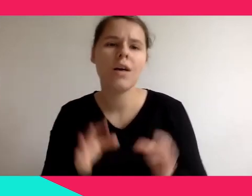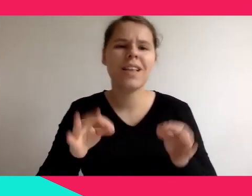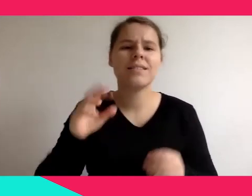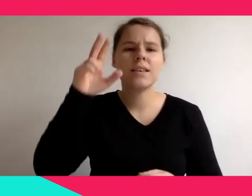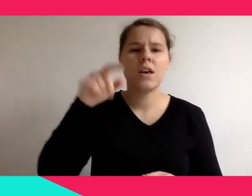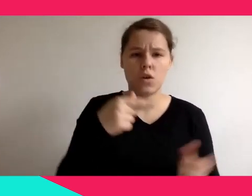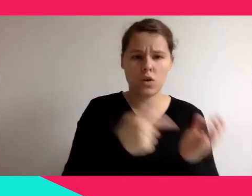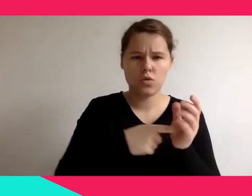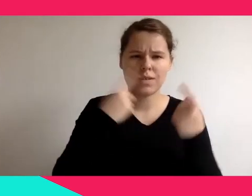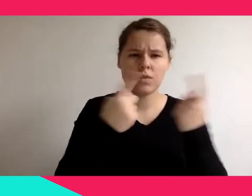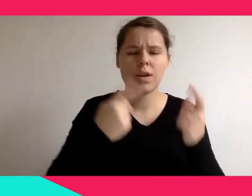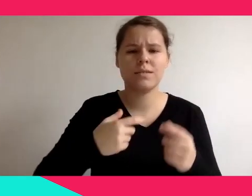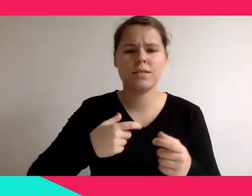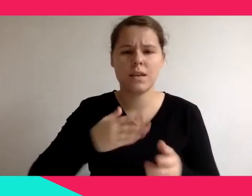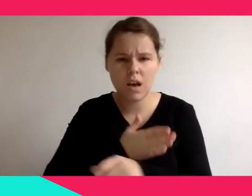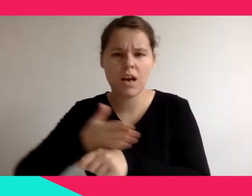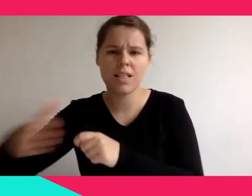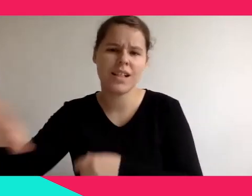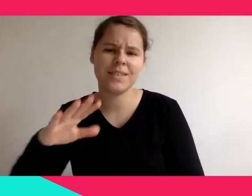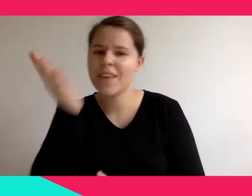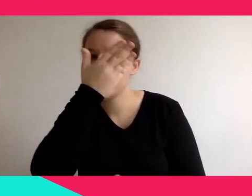different eyes and use it in different ways.